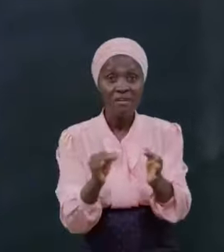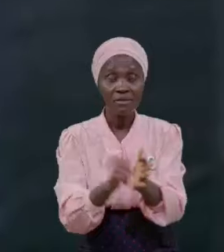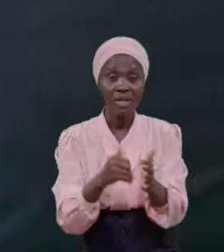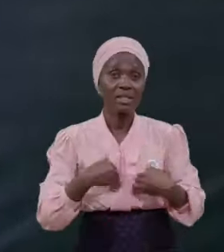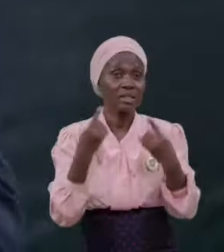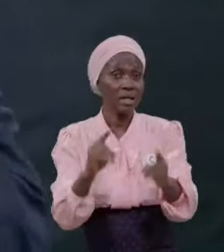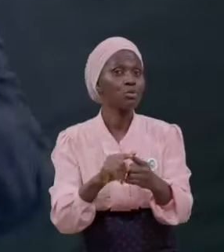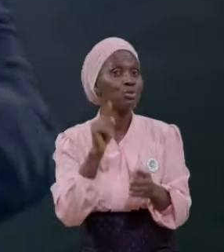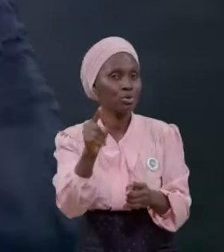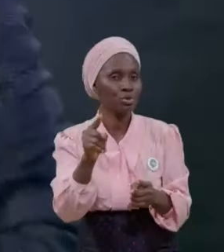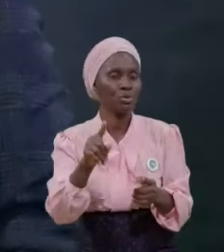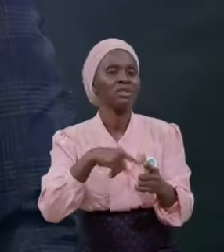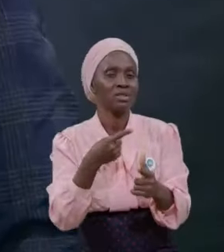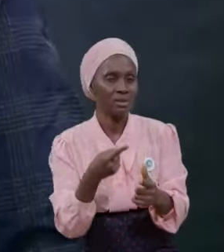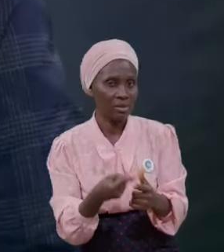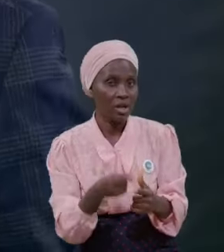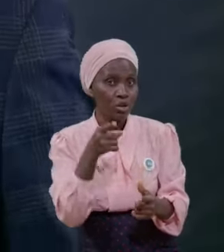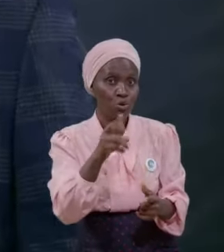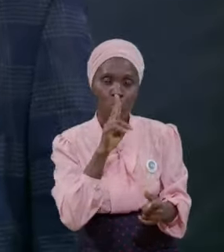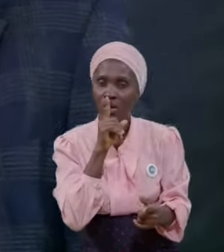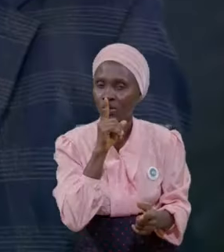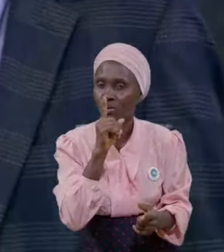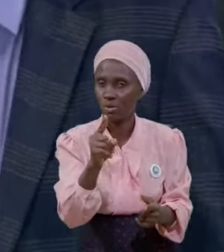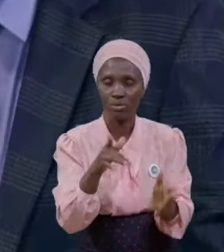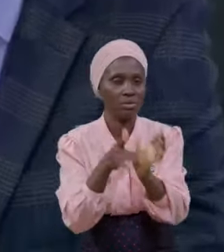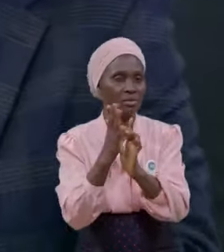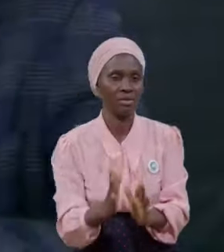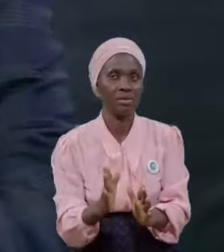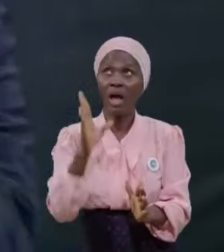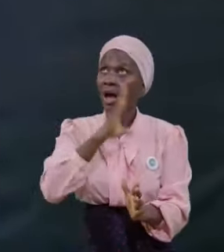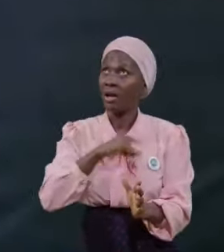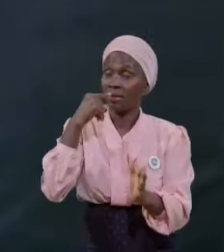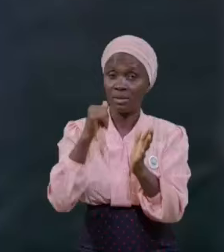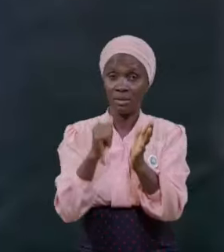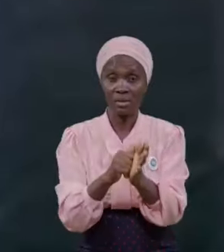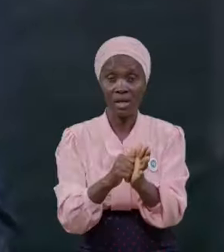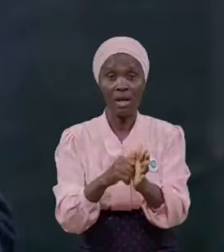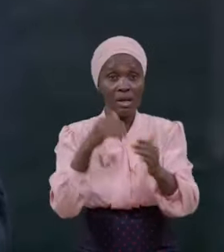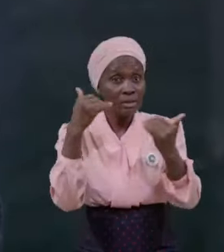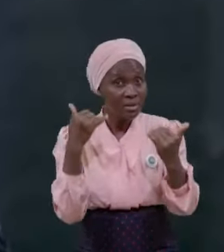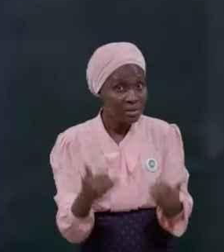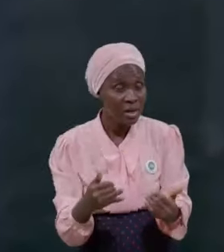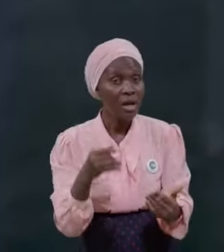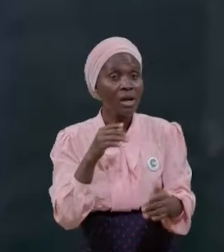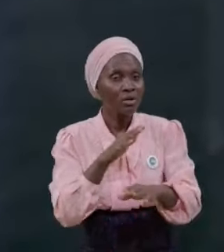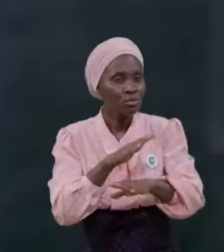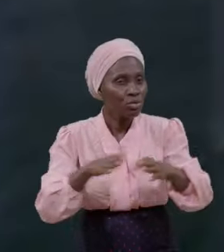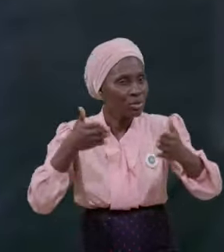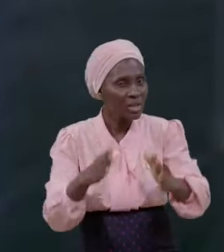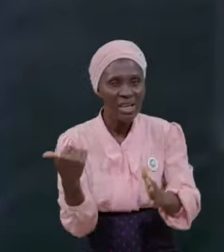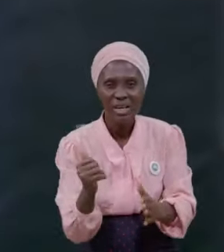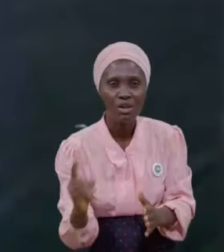And it says, from now, let none of you suffer as a murderer, or as a thief, or as